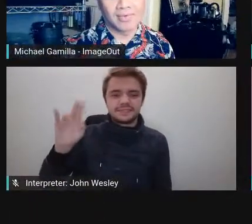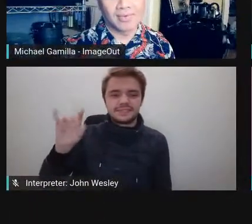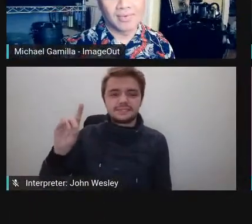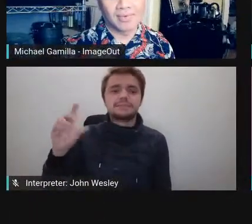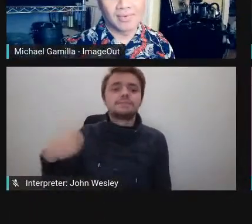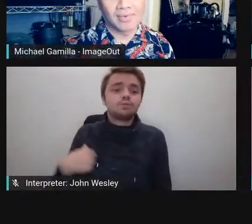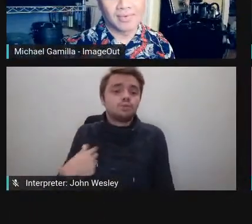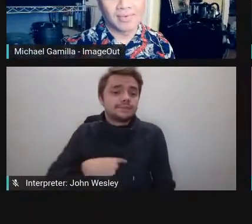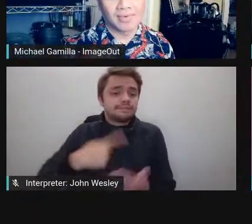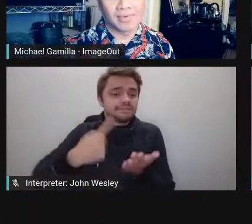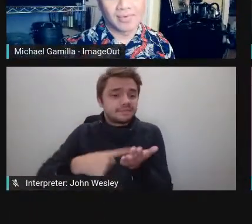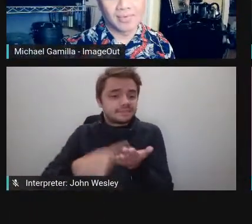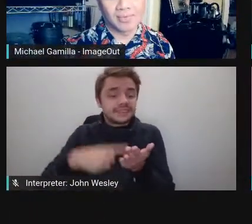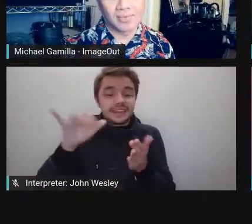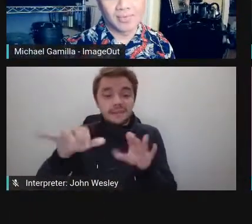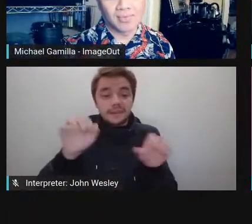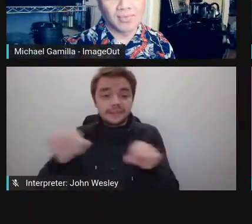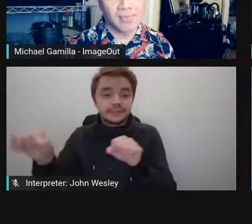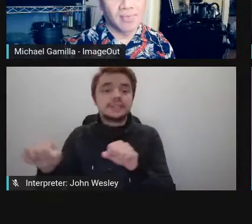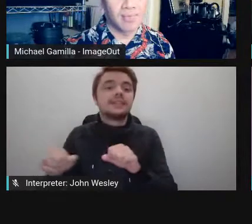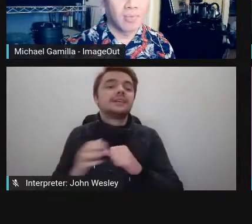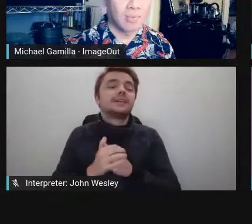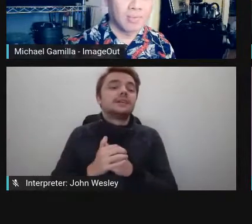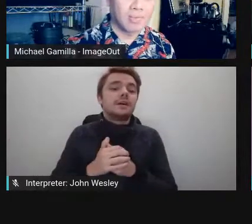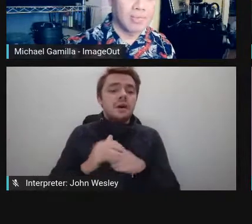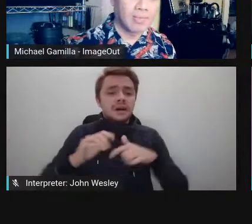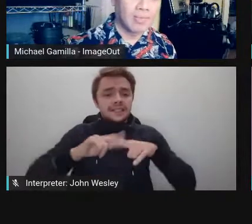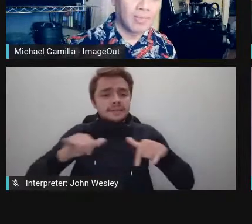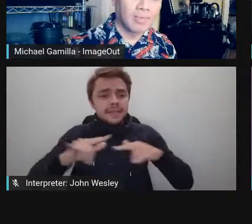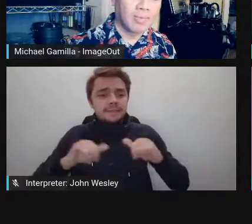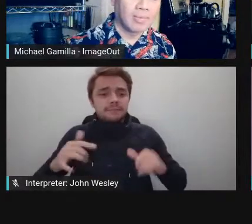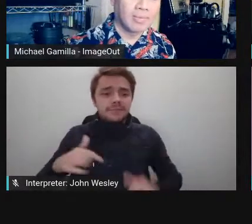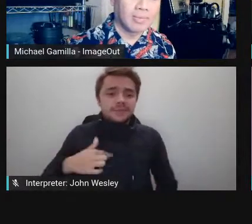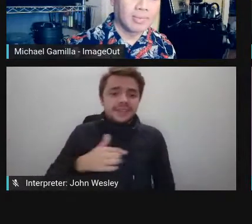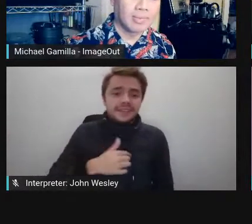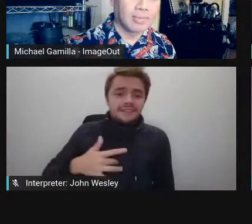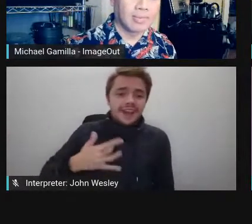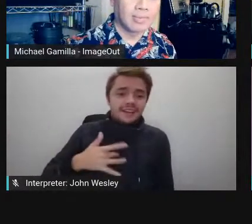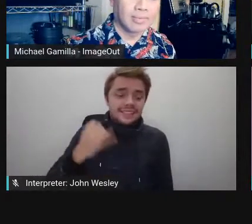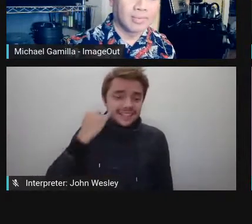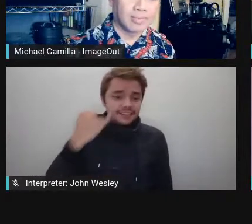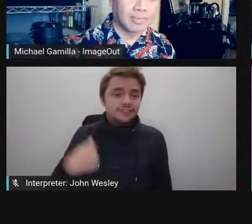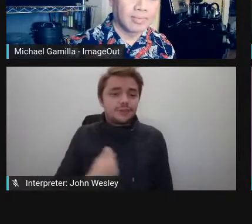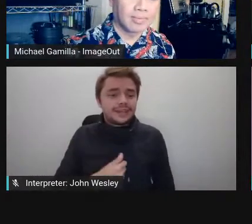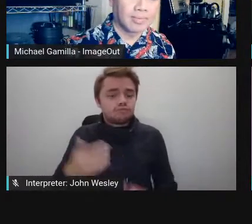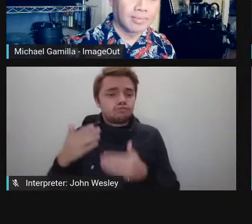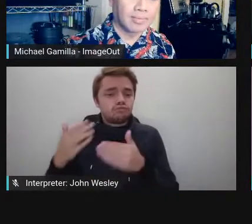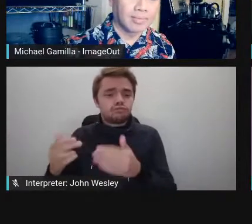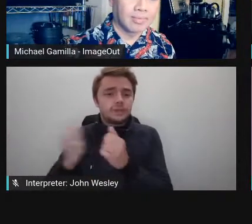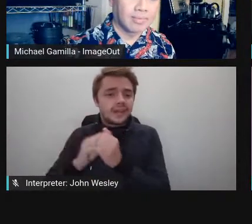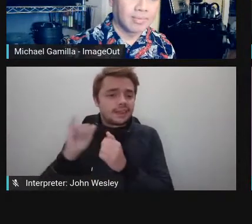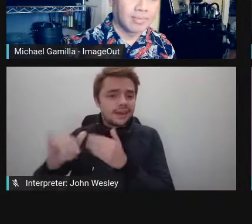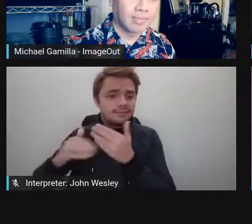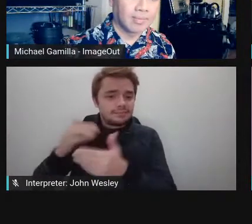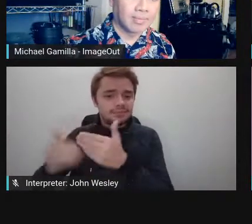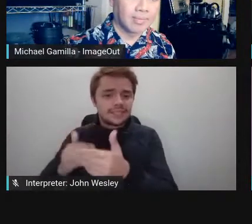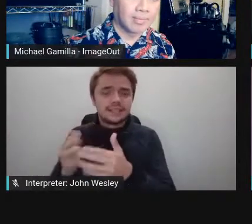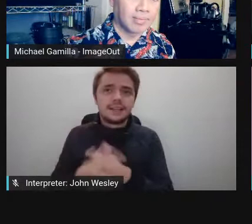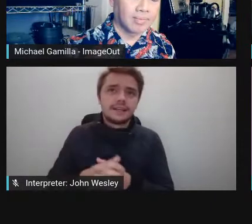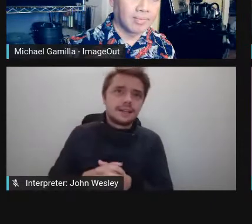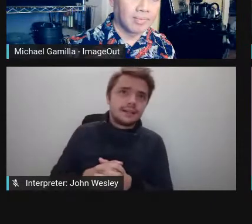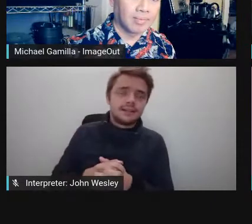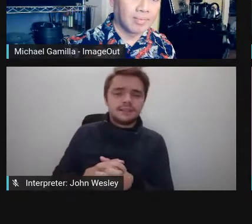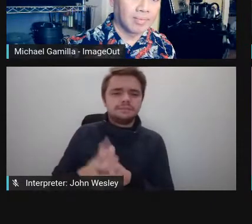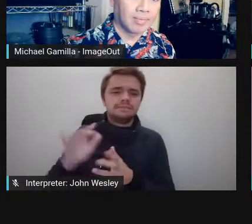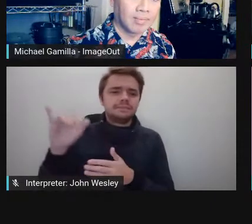that possibility, but then we also felt that on some level, if we did that way, then there wouldn't be at the core of the story, like